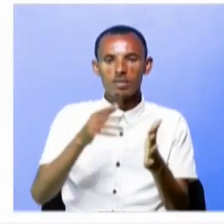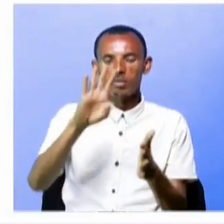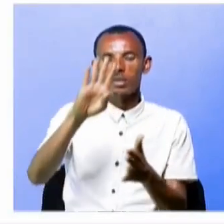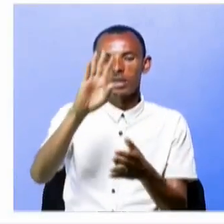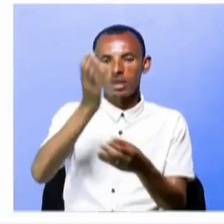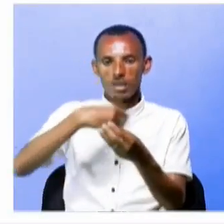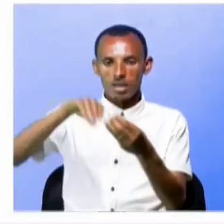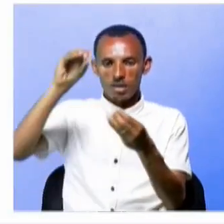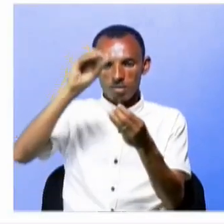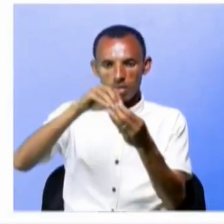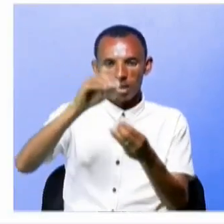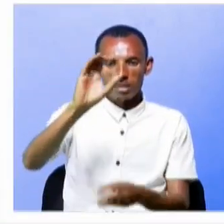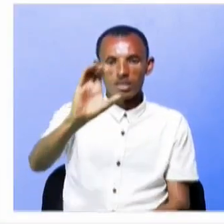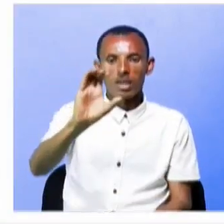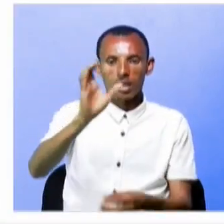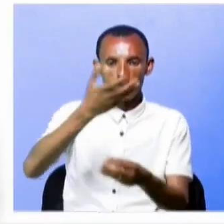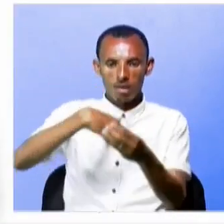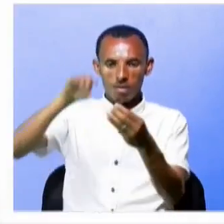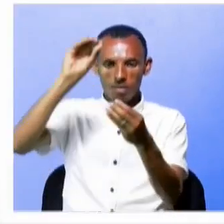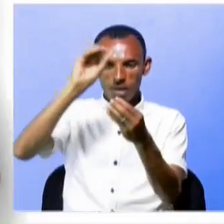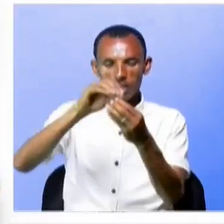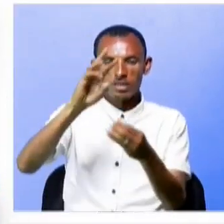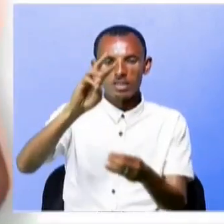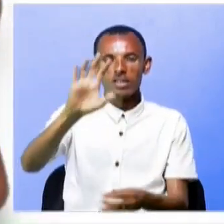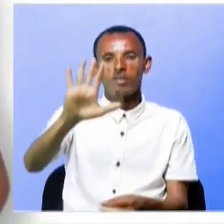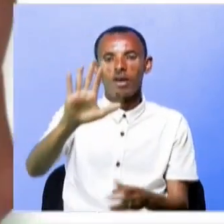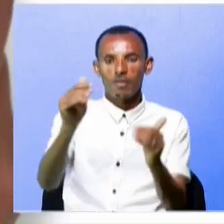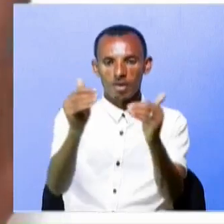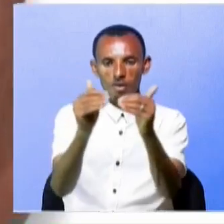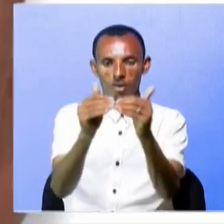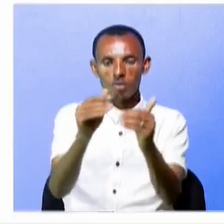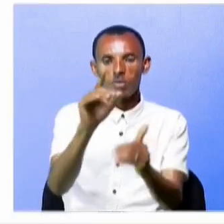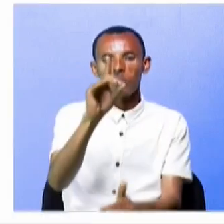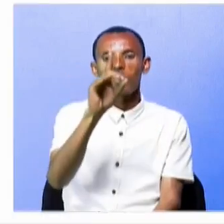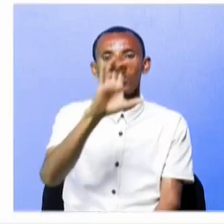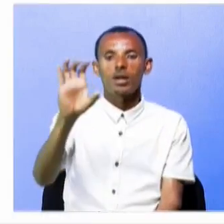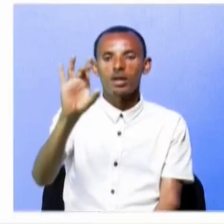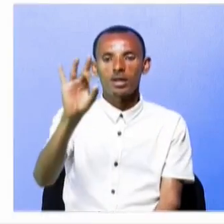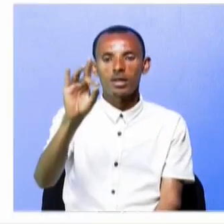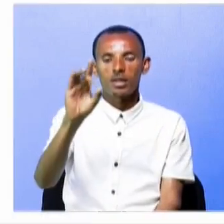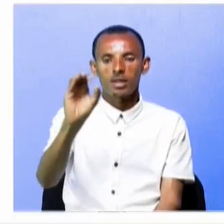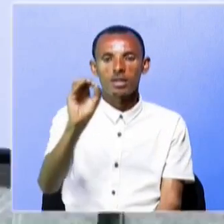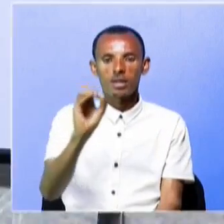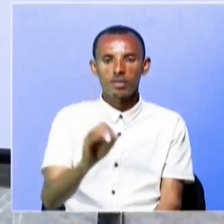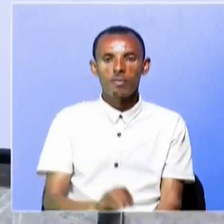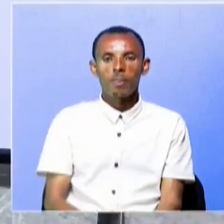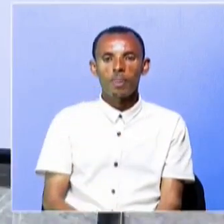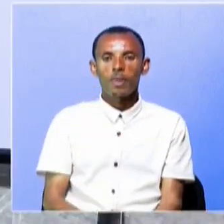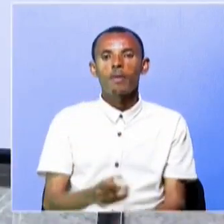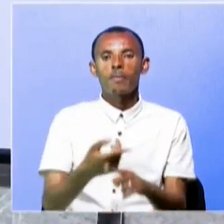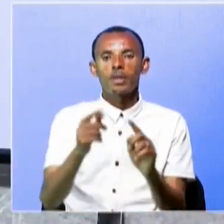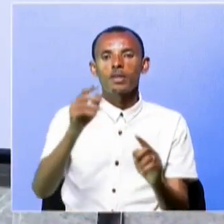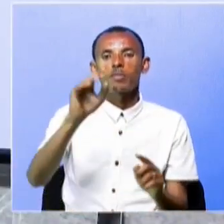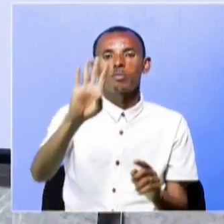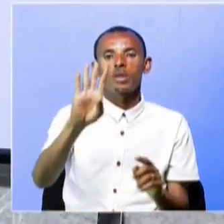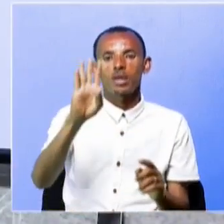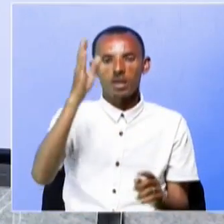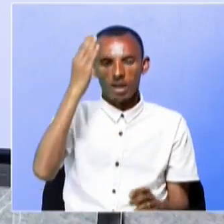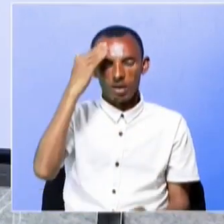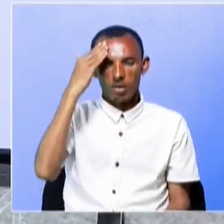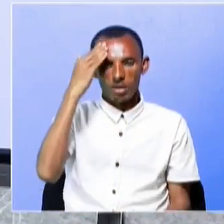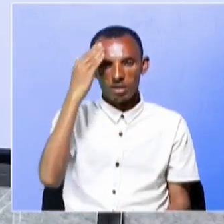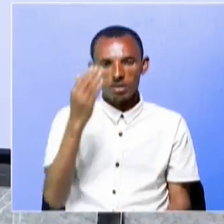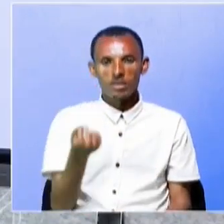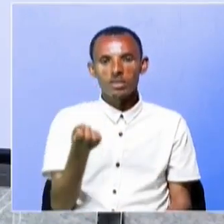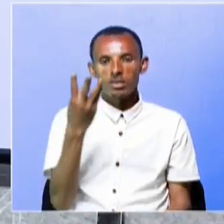plus C plus 65 is 180 degrees, but B is already known.